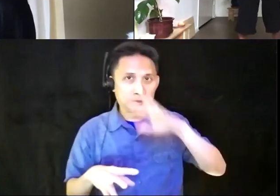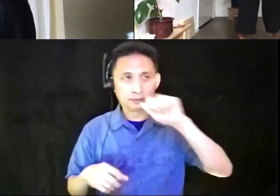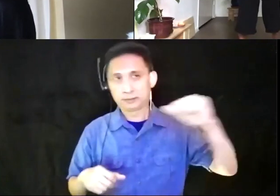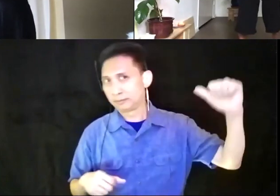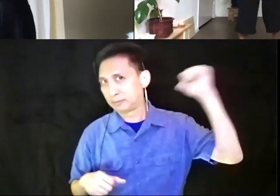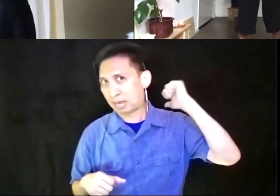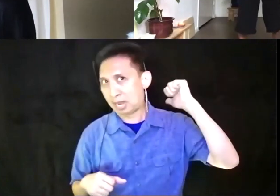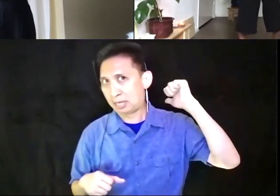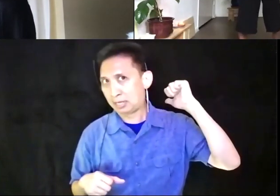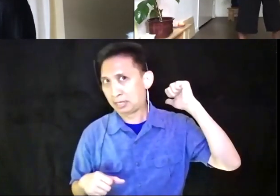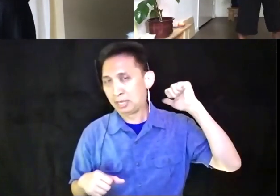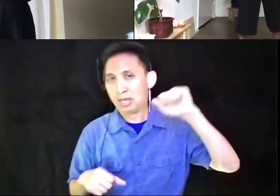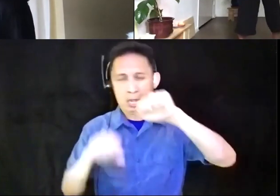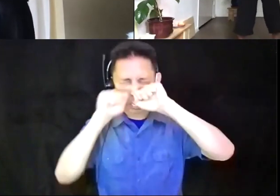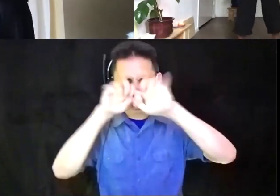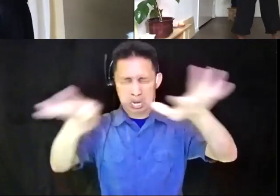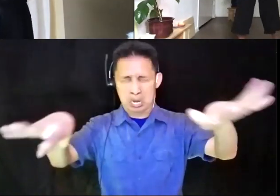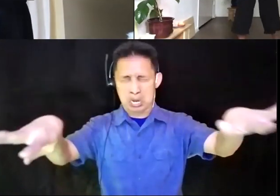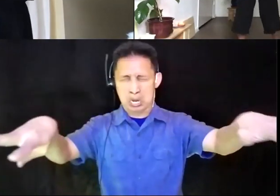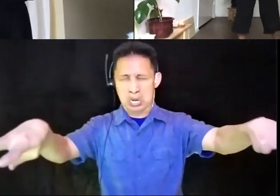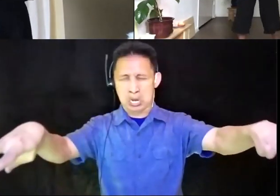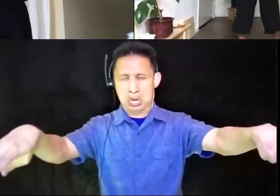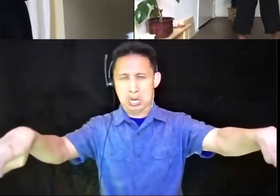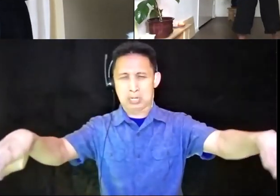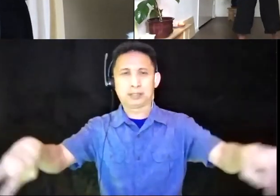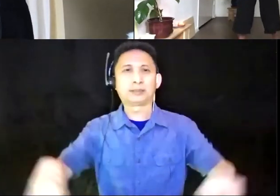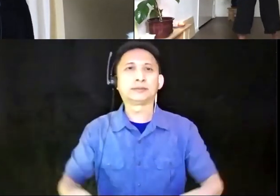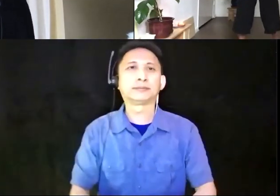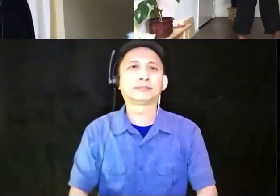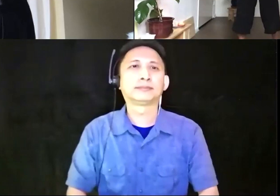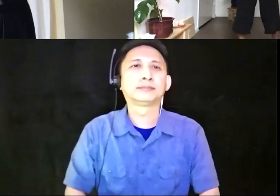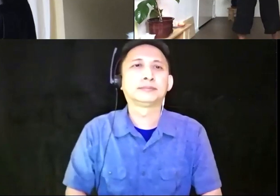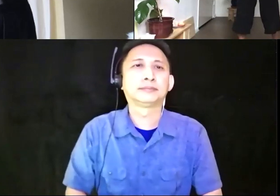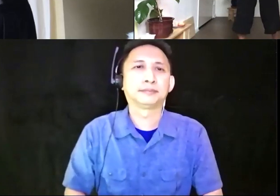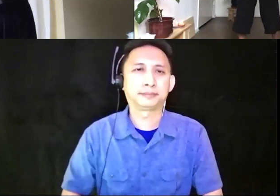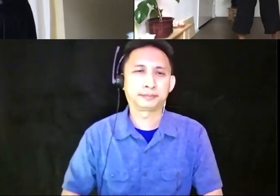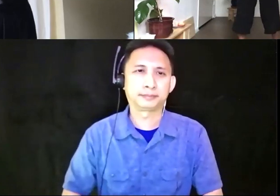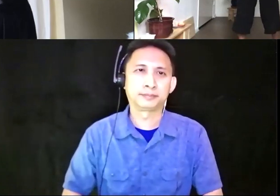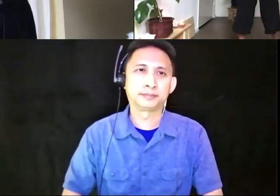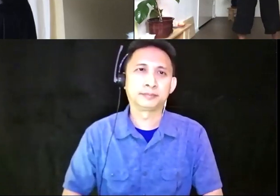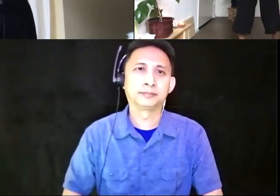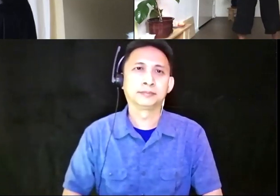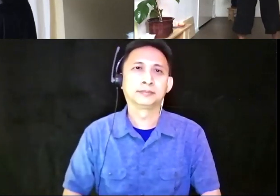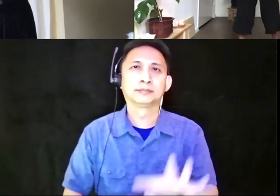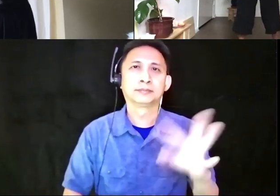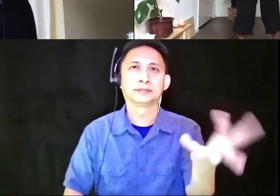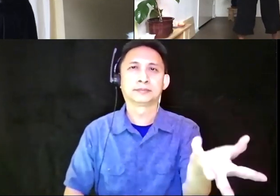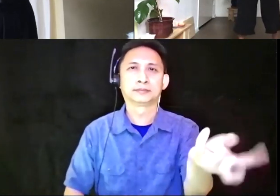and out.